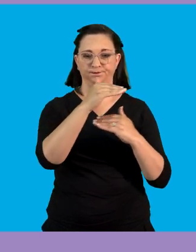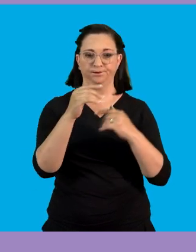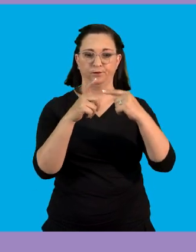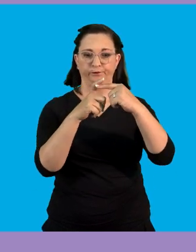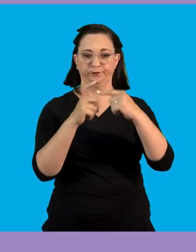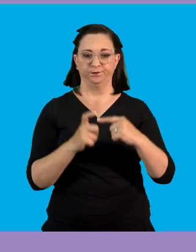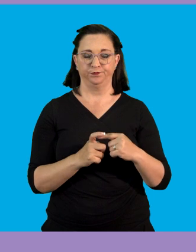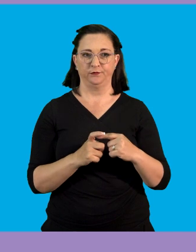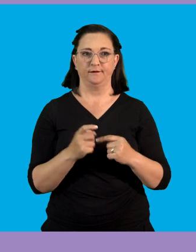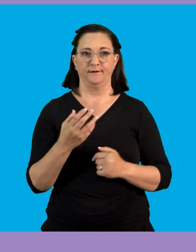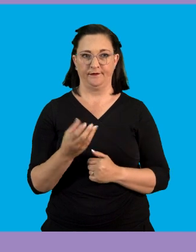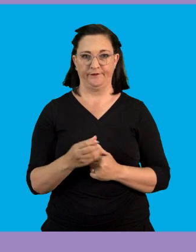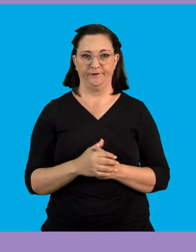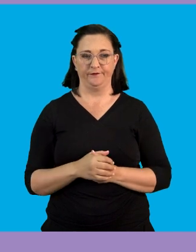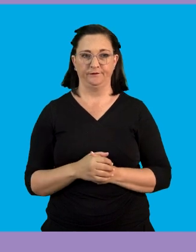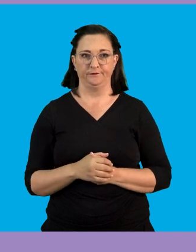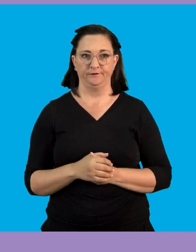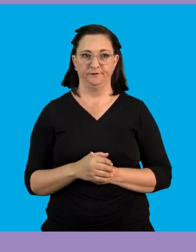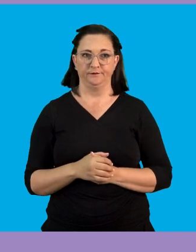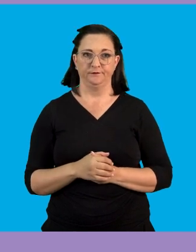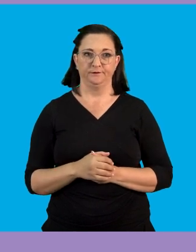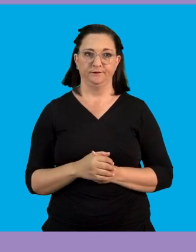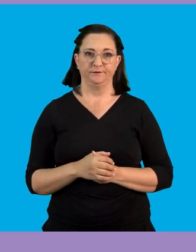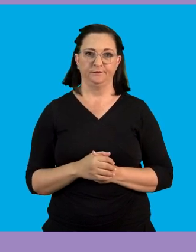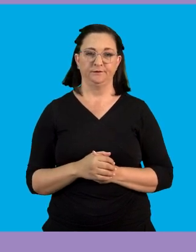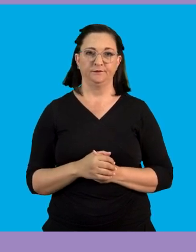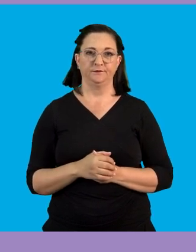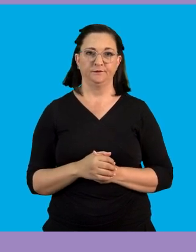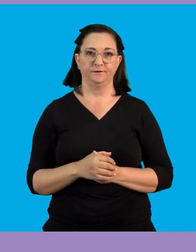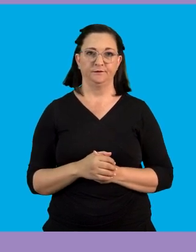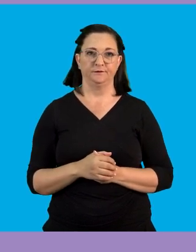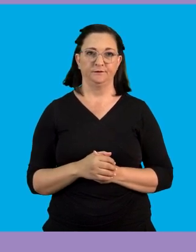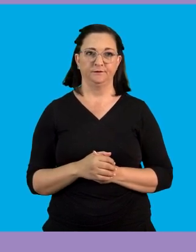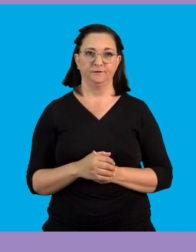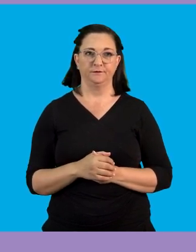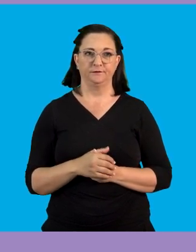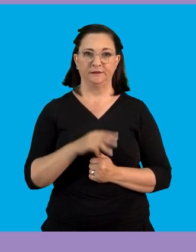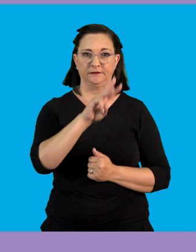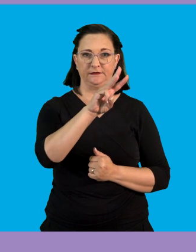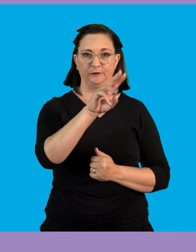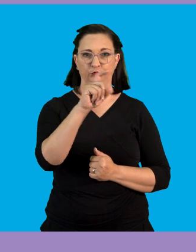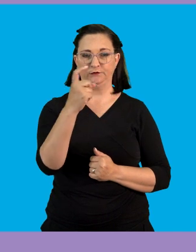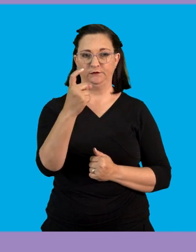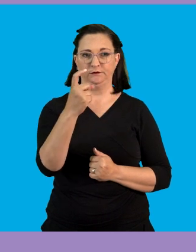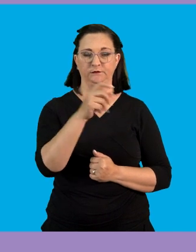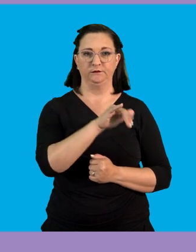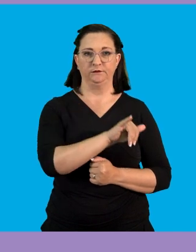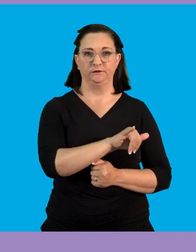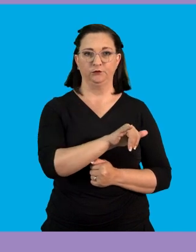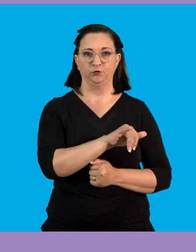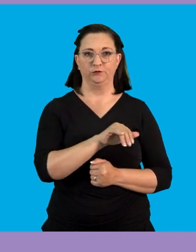are parallel. And in this case, we would see that with those arrowheads, that WX